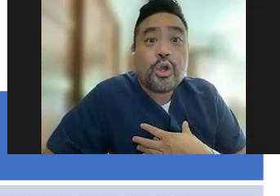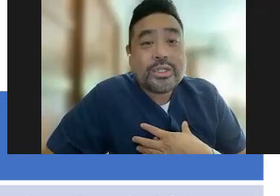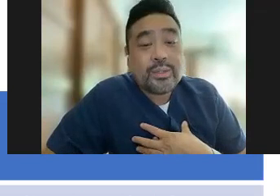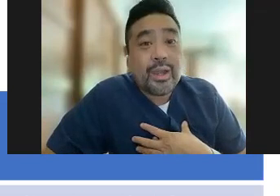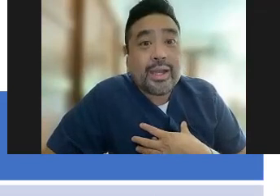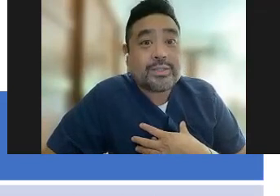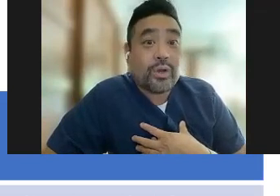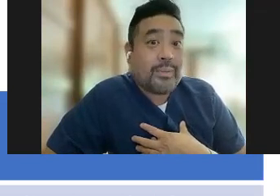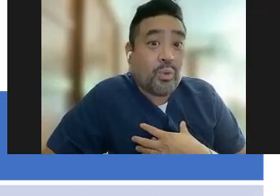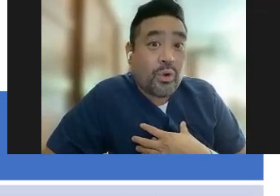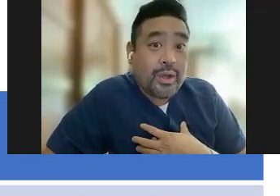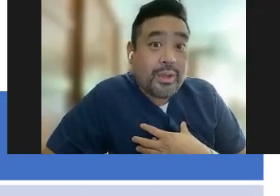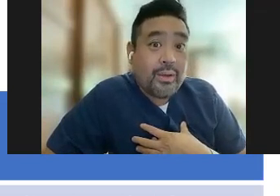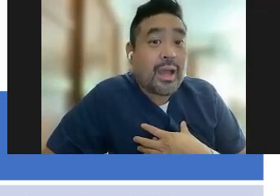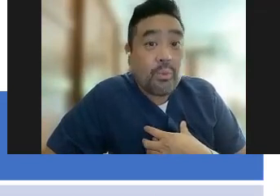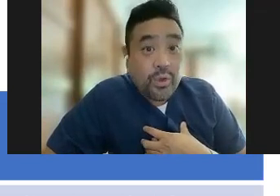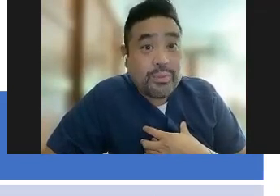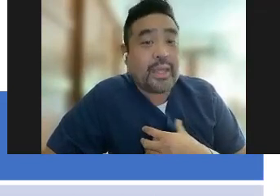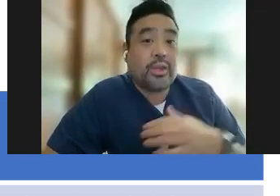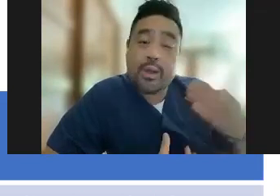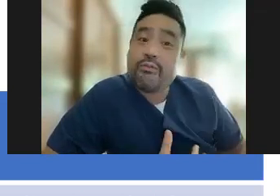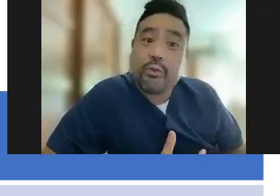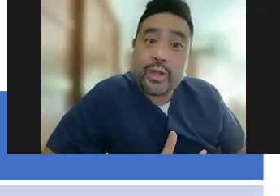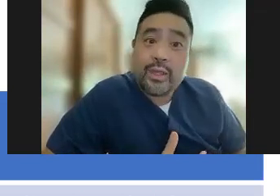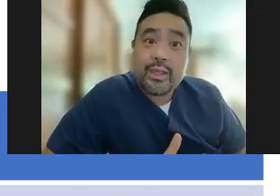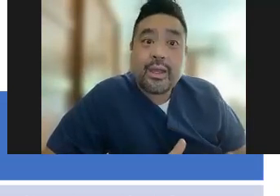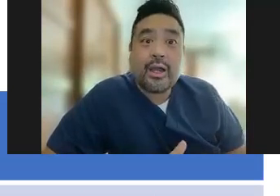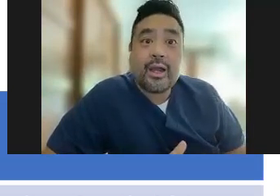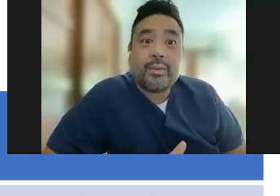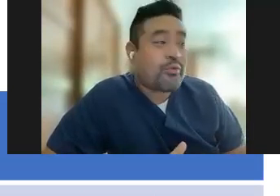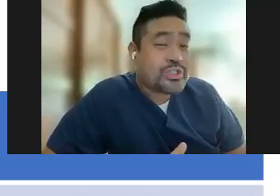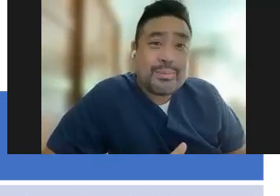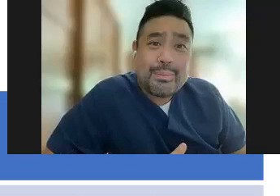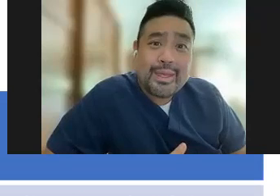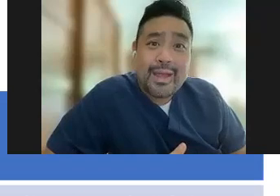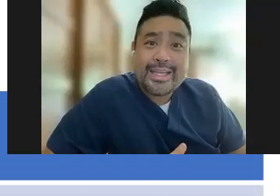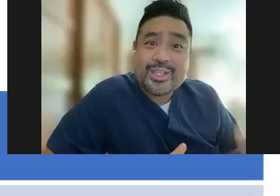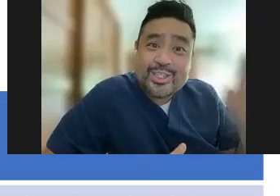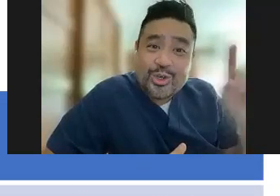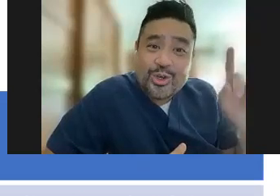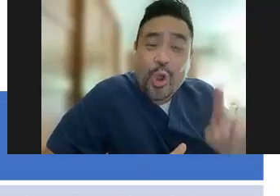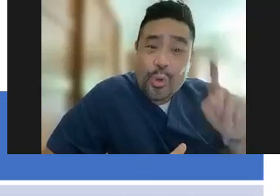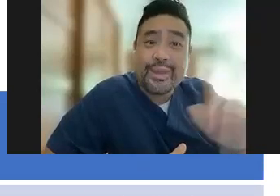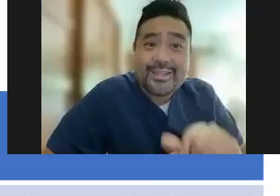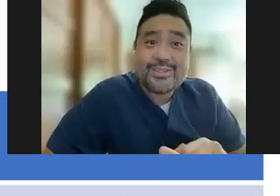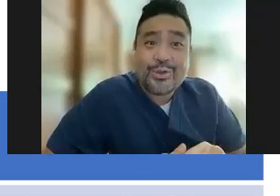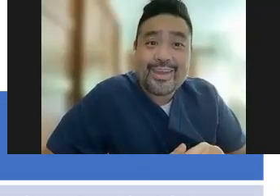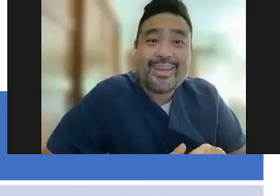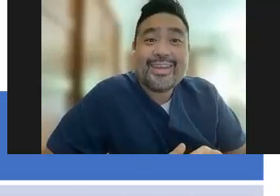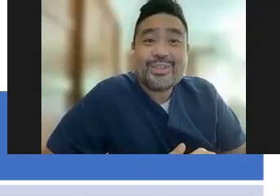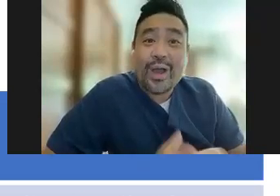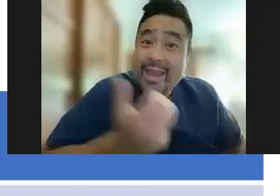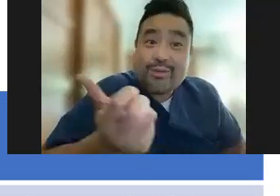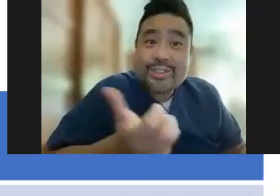hospital, which, to be honest, would I be worried about? I would be. You know, I'm 40. Unfortunately, my BMI is considered obese.